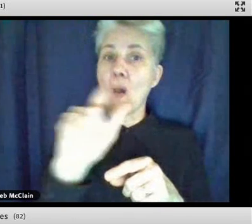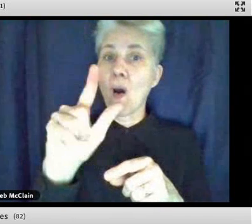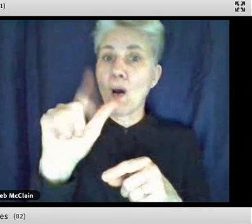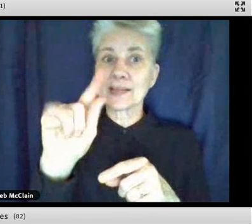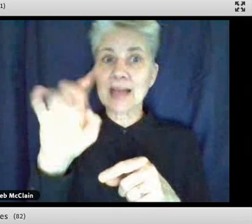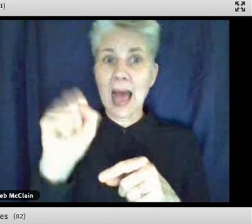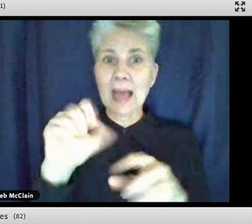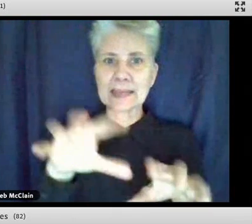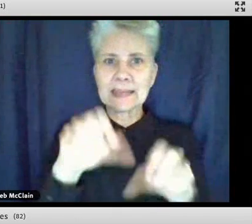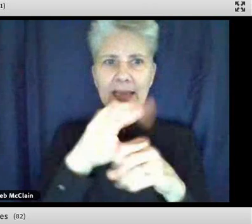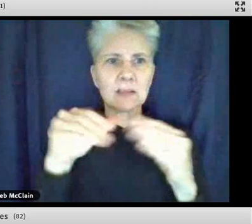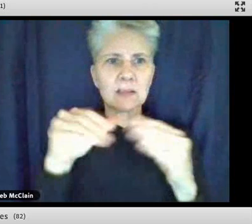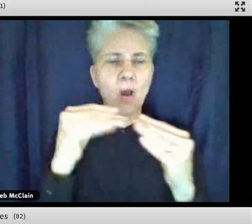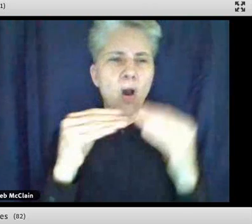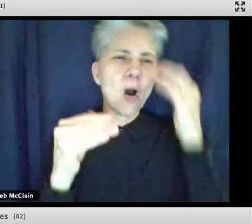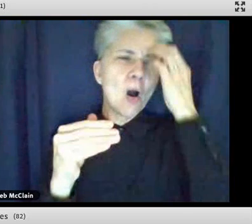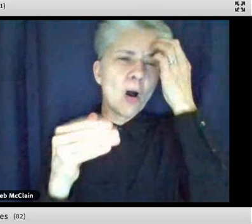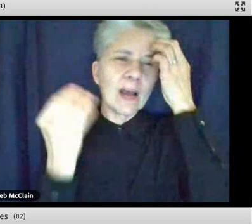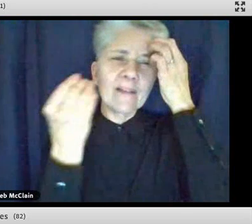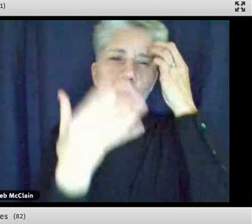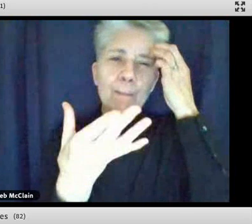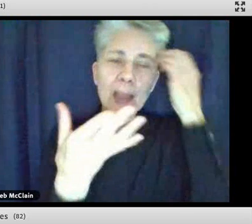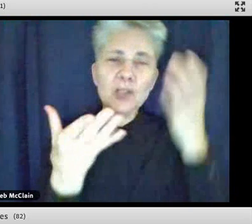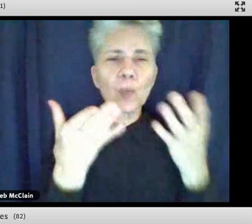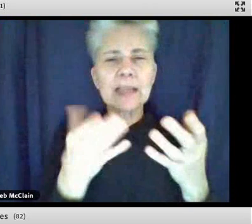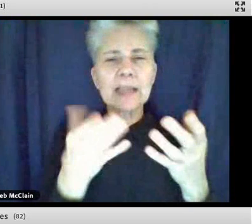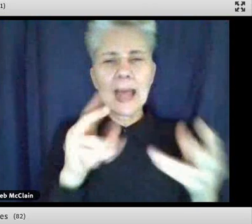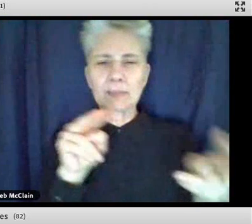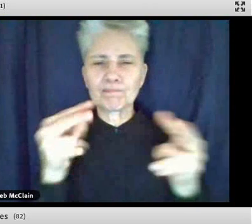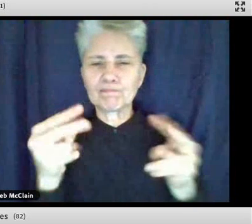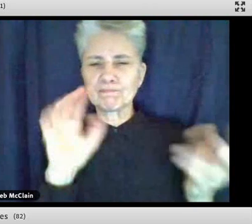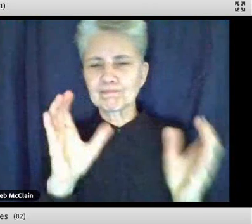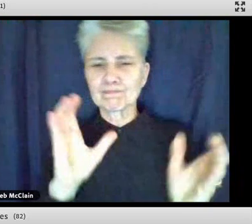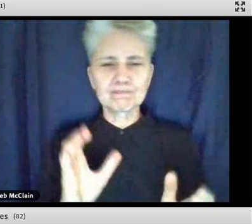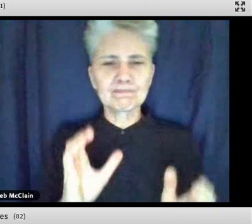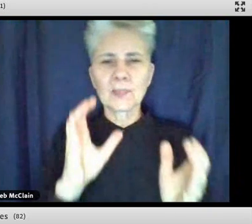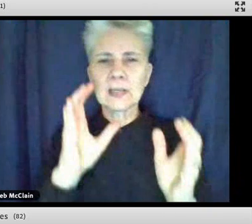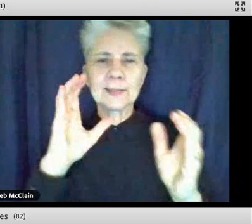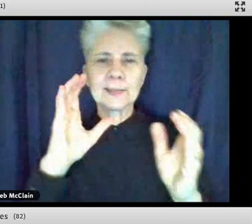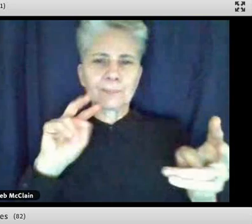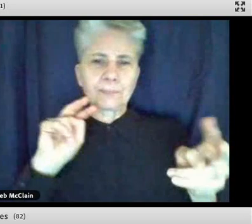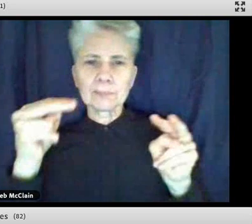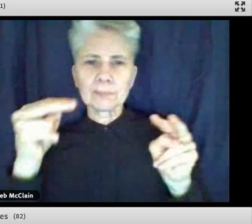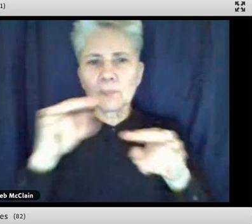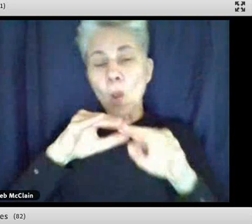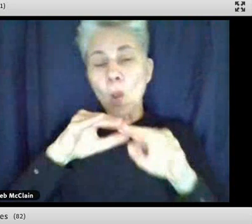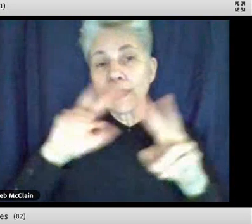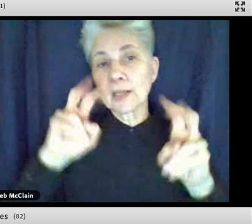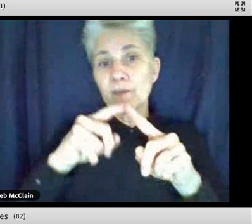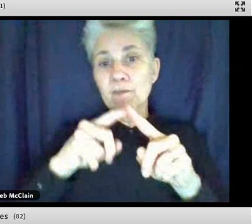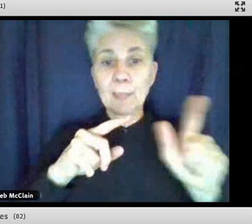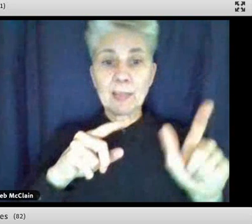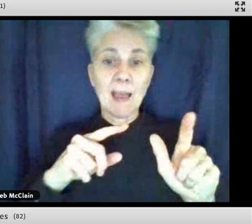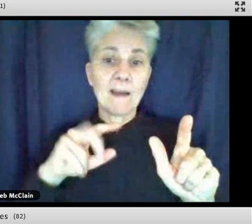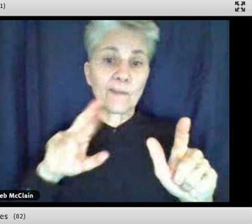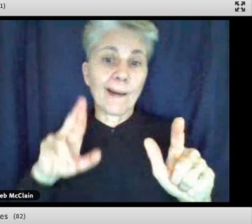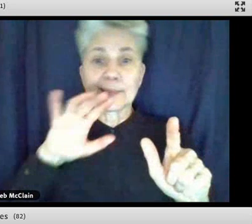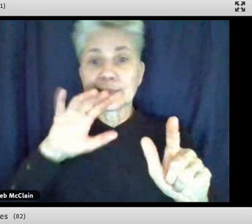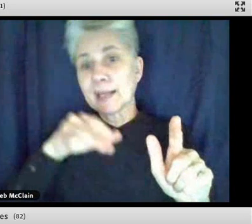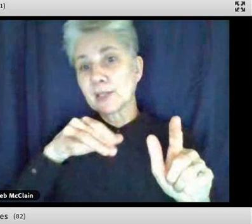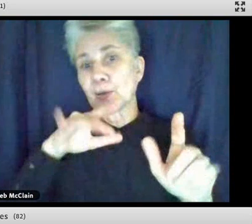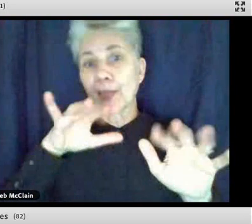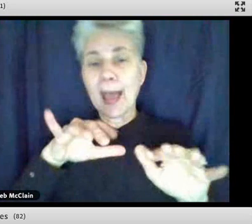takes the information presented and looks at the different takes on the issue from the left, from the center, and from the right,